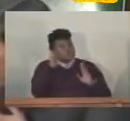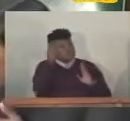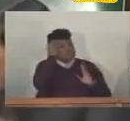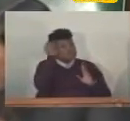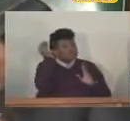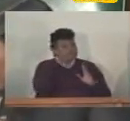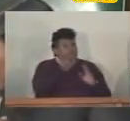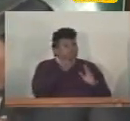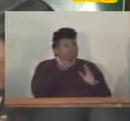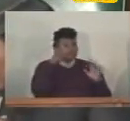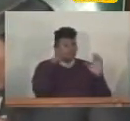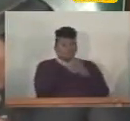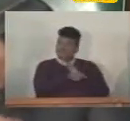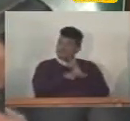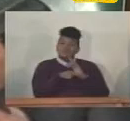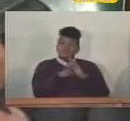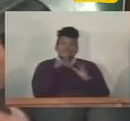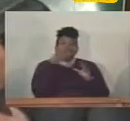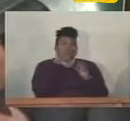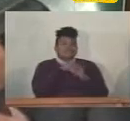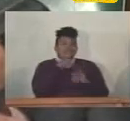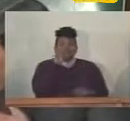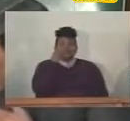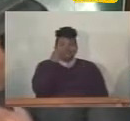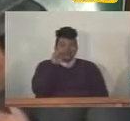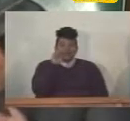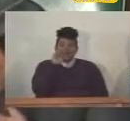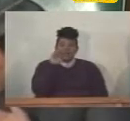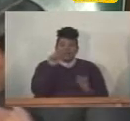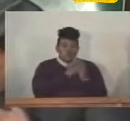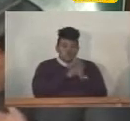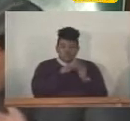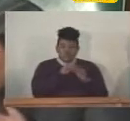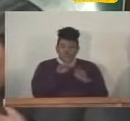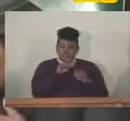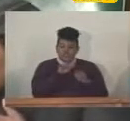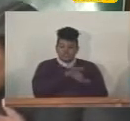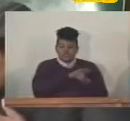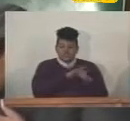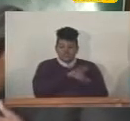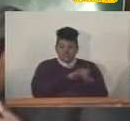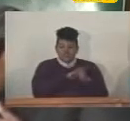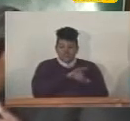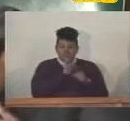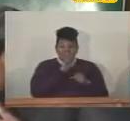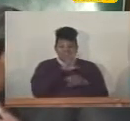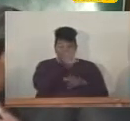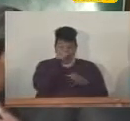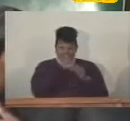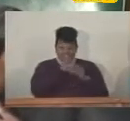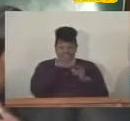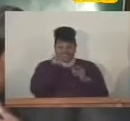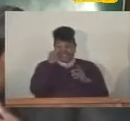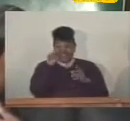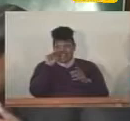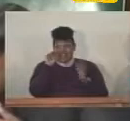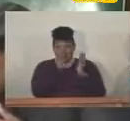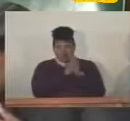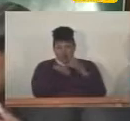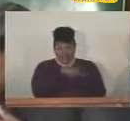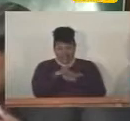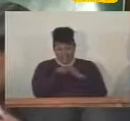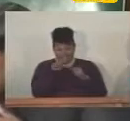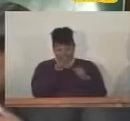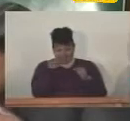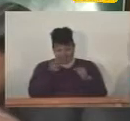presentations today, to the debate on the motion. I do not wish to extend the